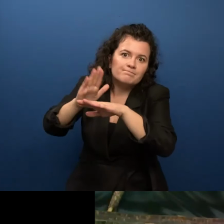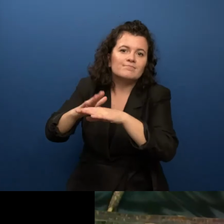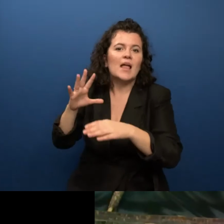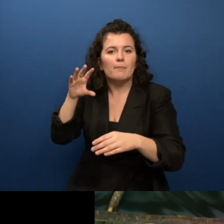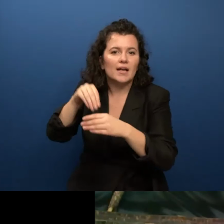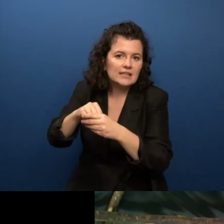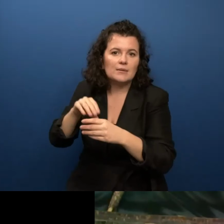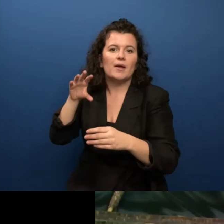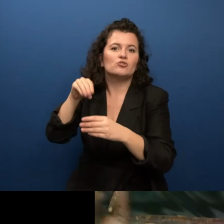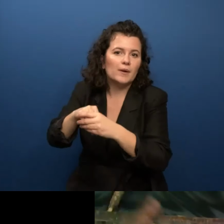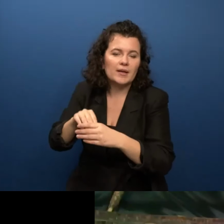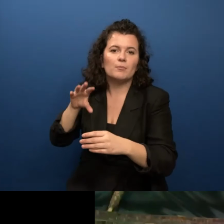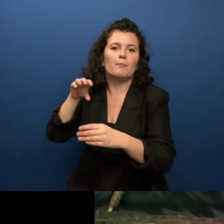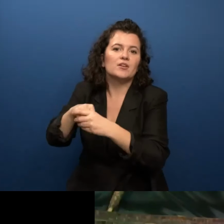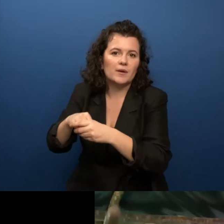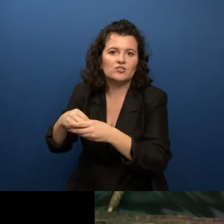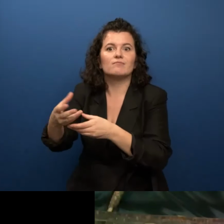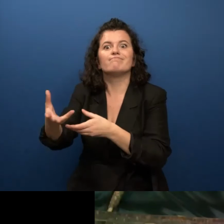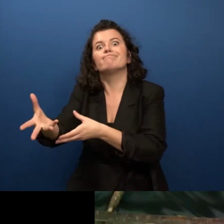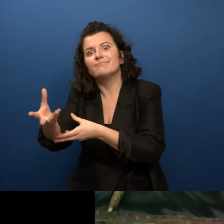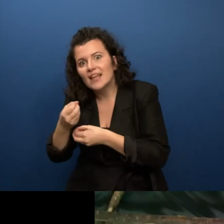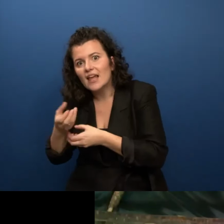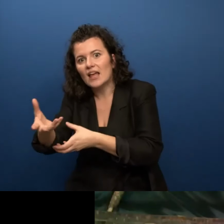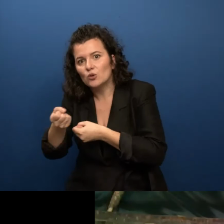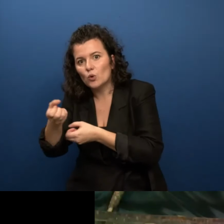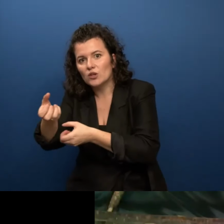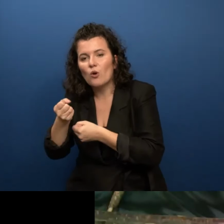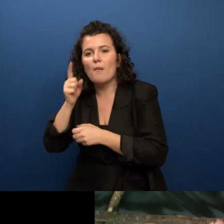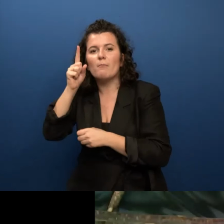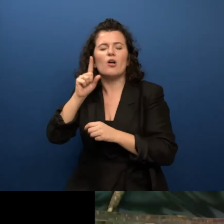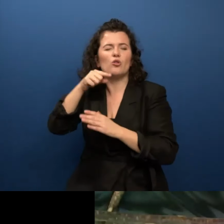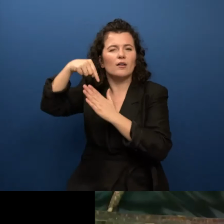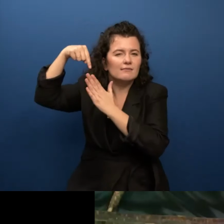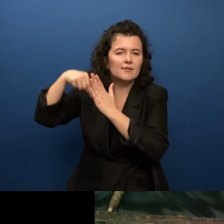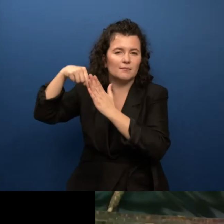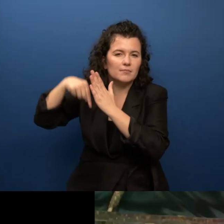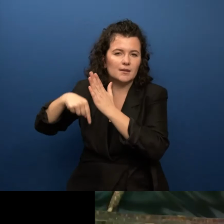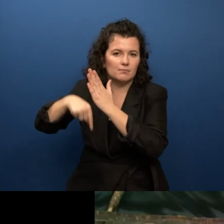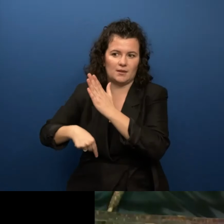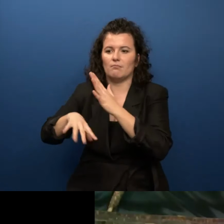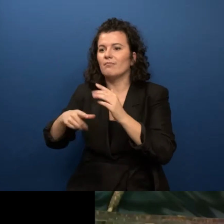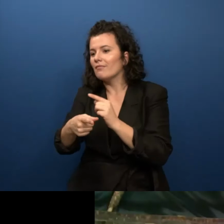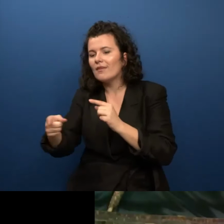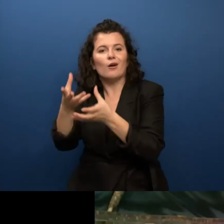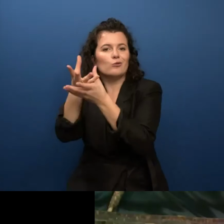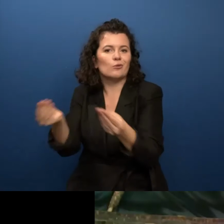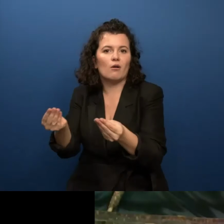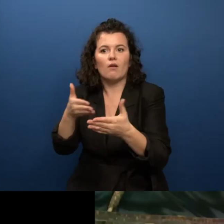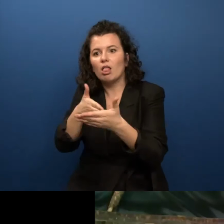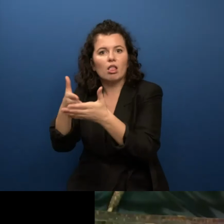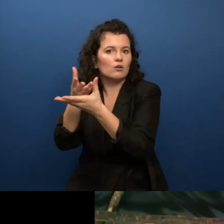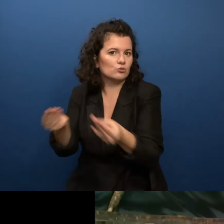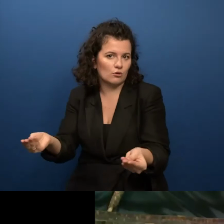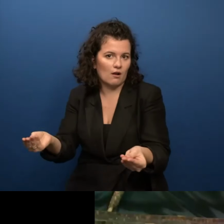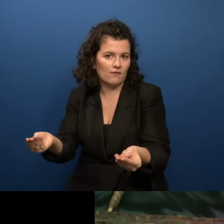duty of the government to provide those assistive devices to their people, to those people with disability. So those one, among many